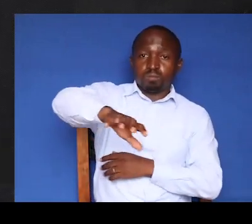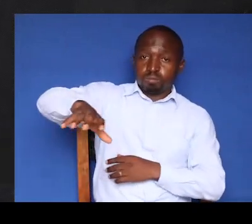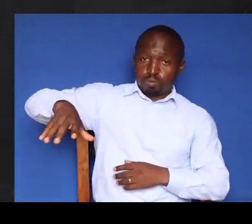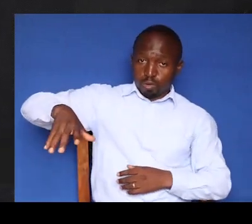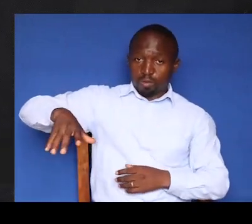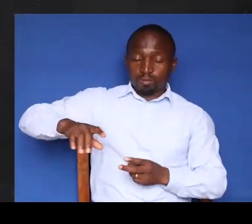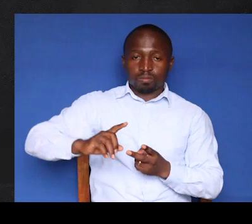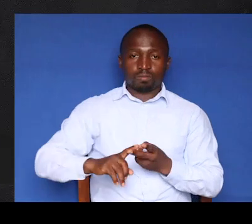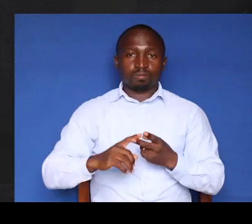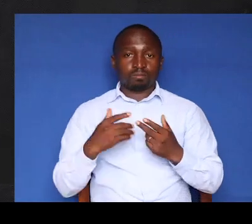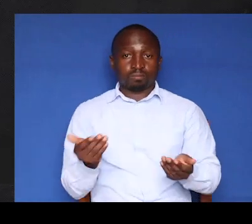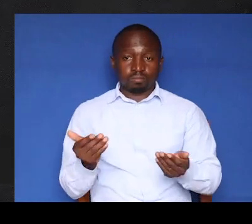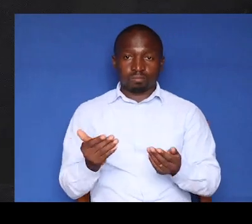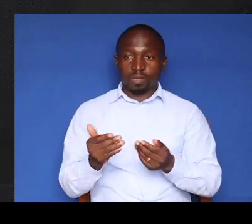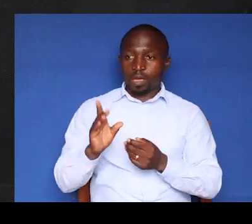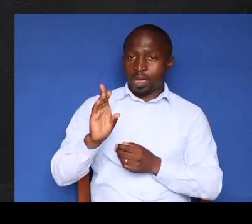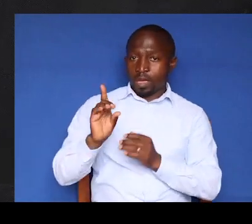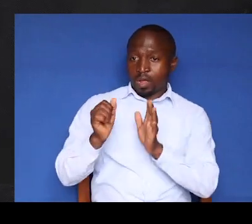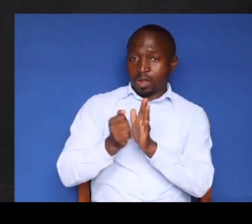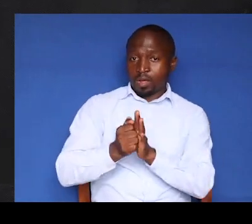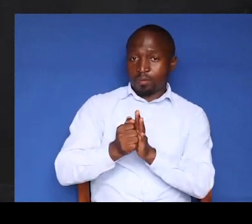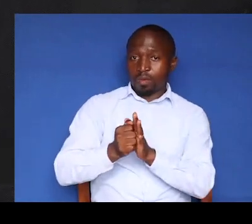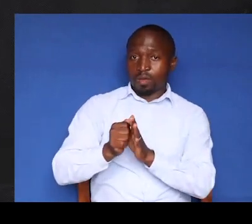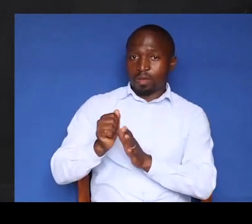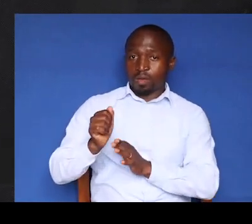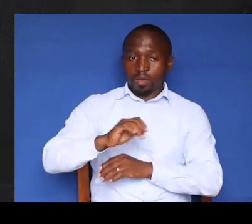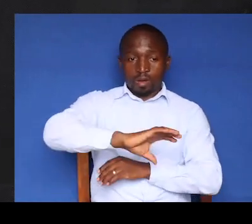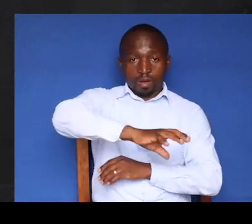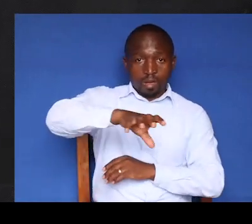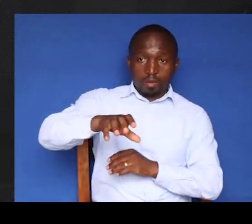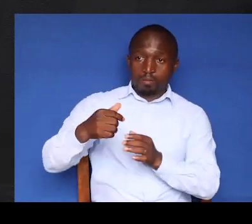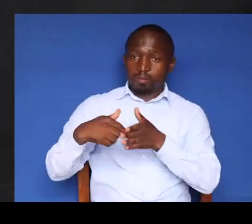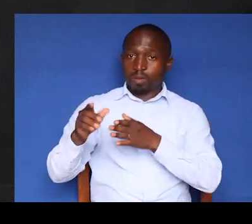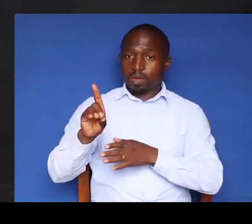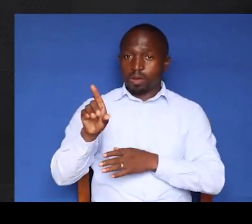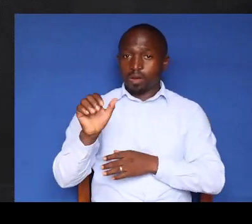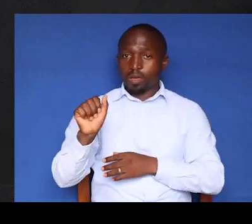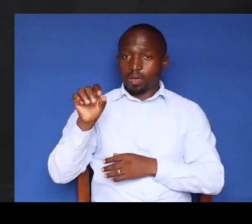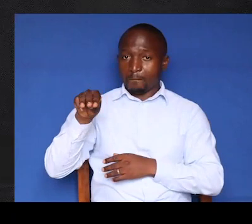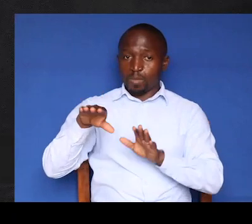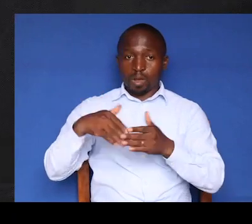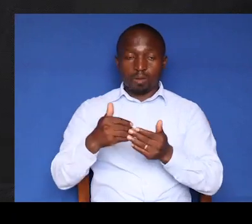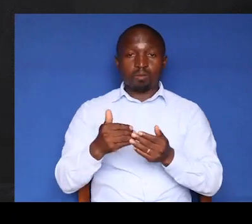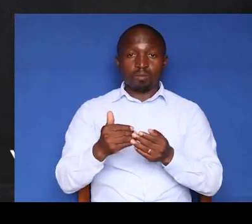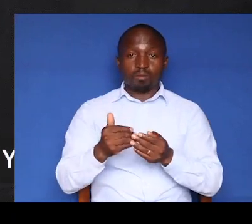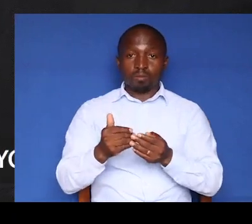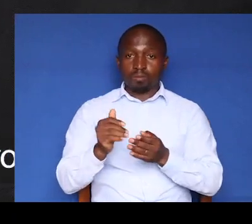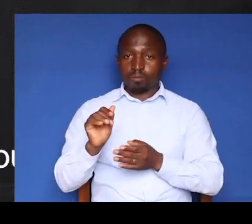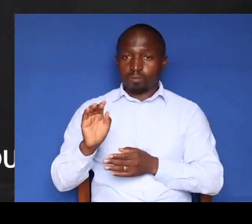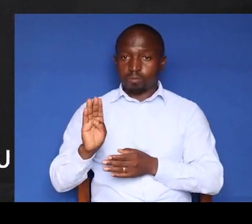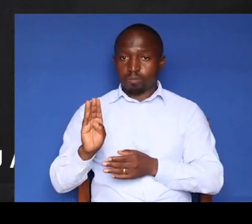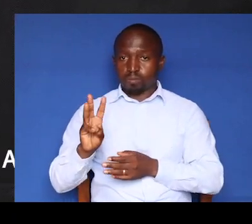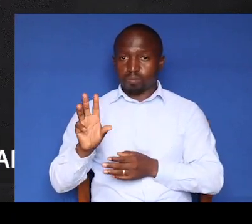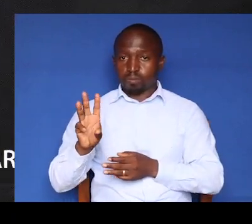becomes effective enough when the river does not flood. So you as the implementer should make